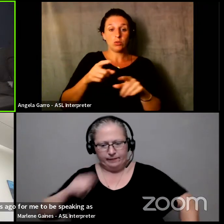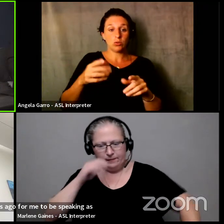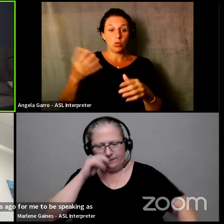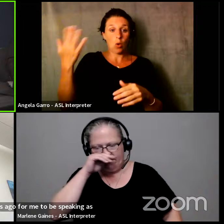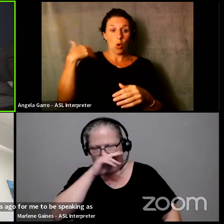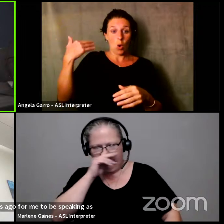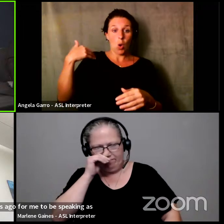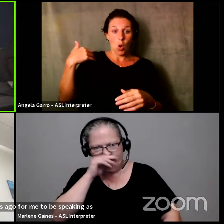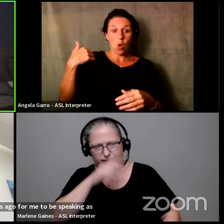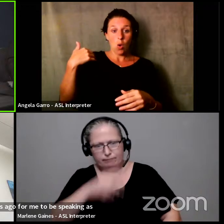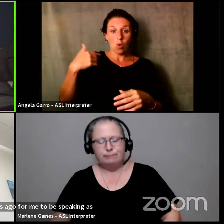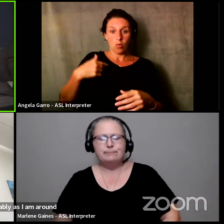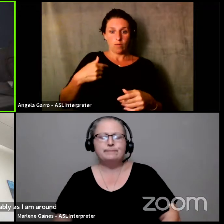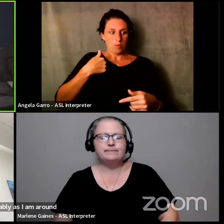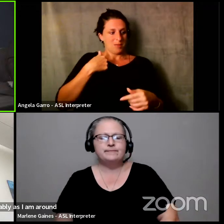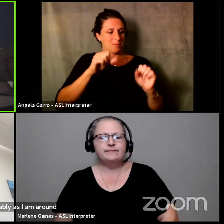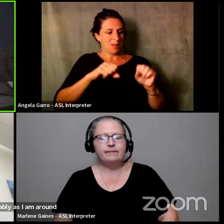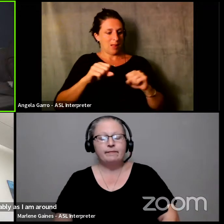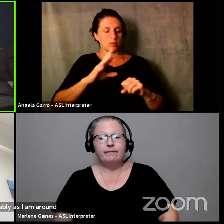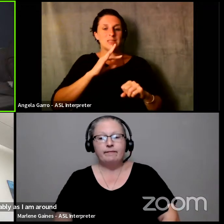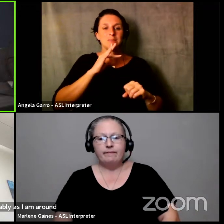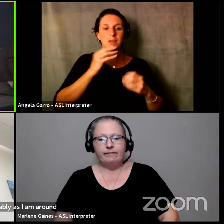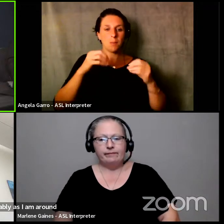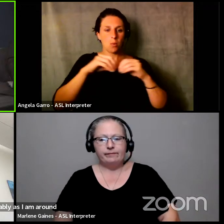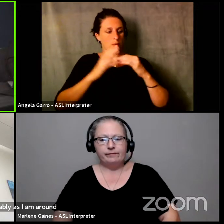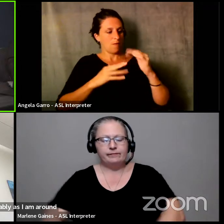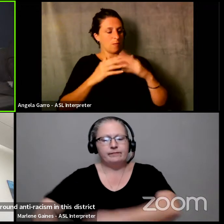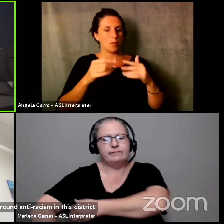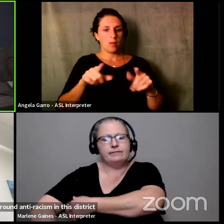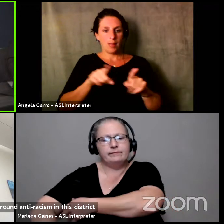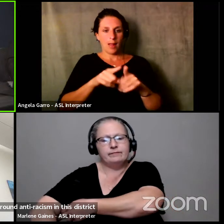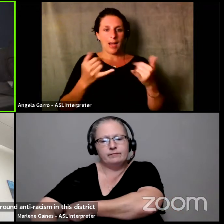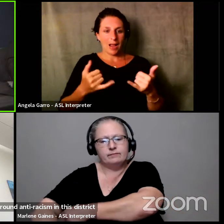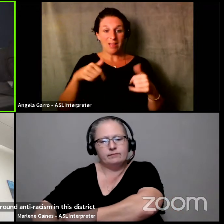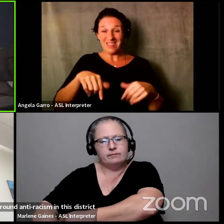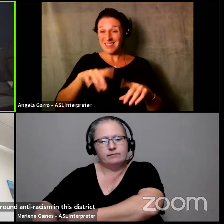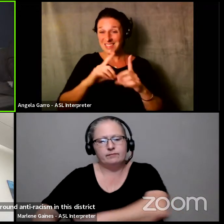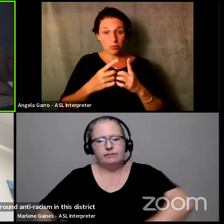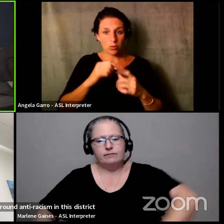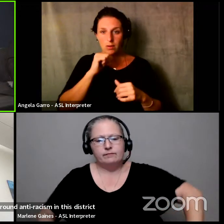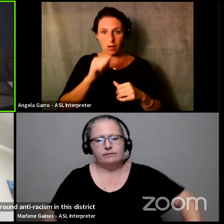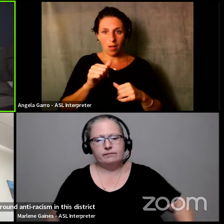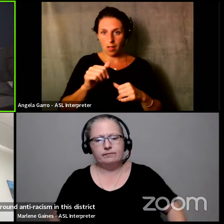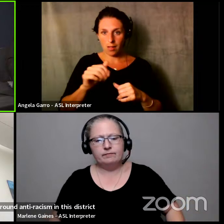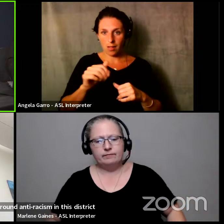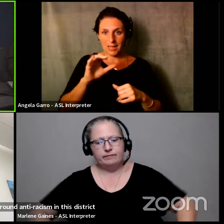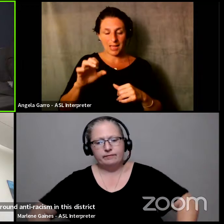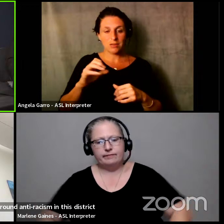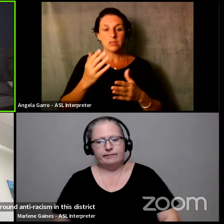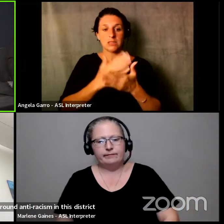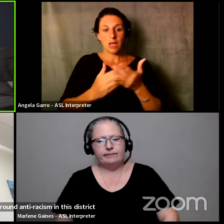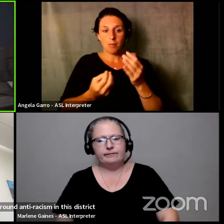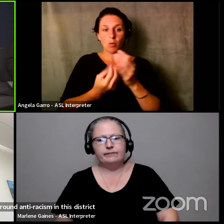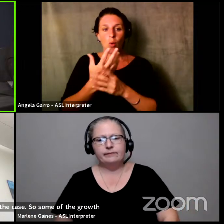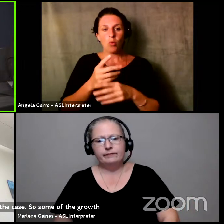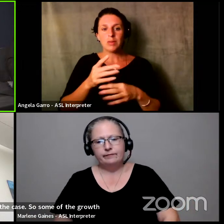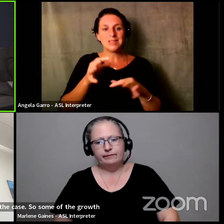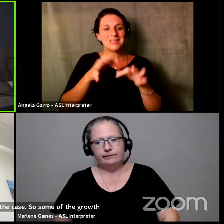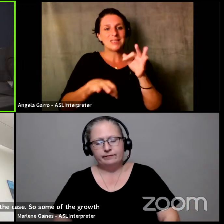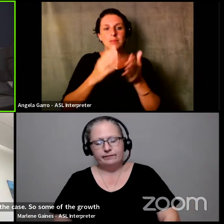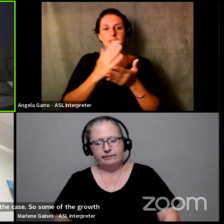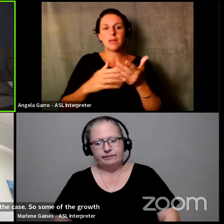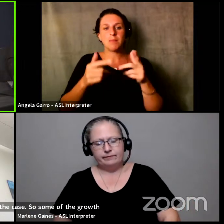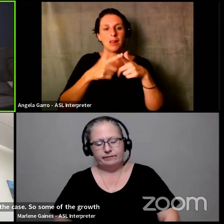around anti-racism in this district, it was not necessarily the case. So some of the growth is simply some of the language that we're able